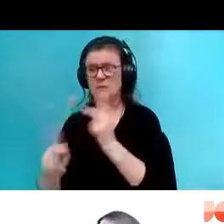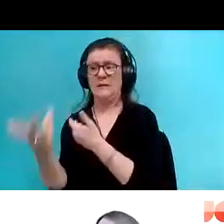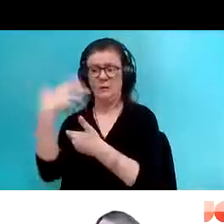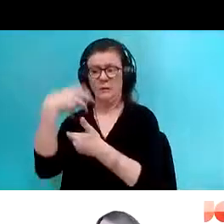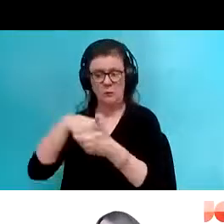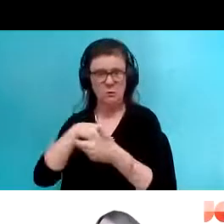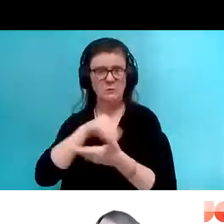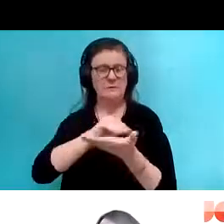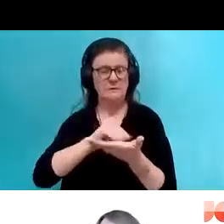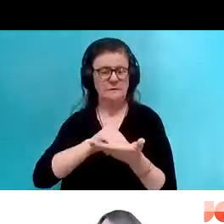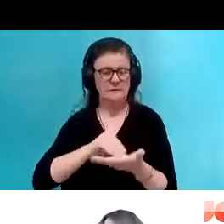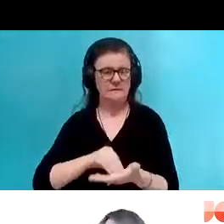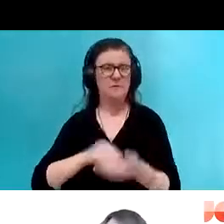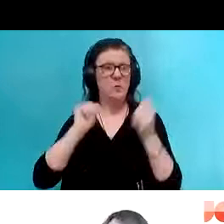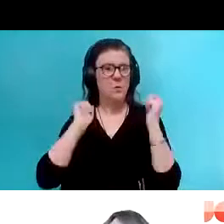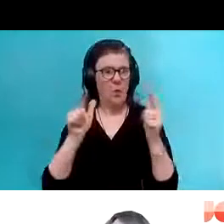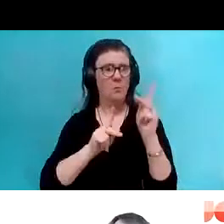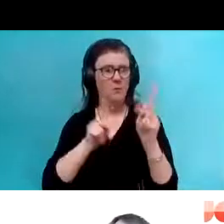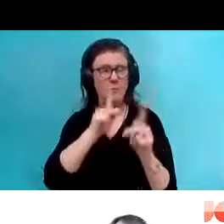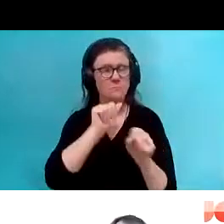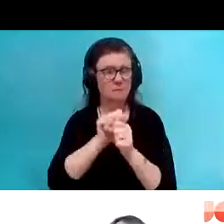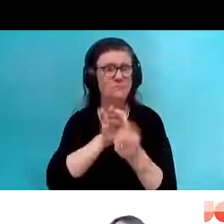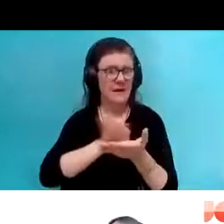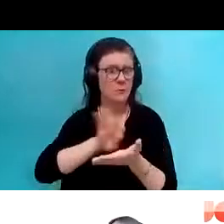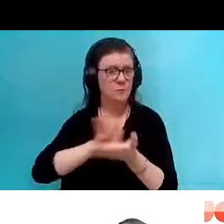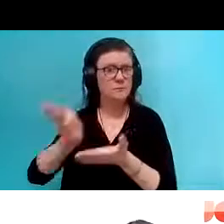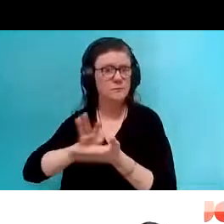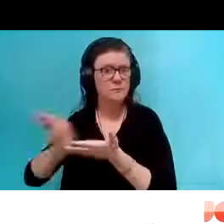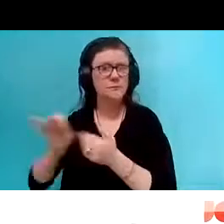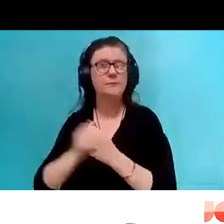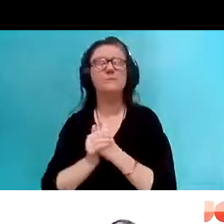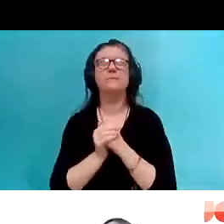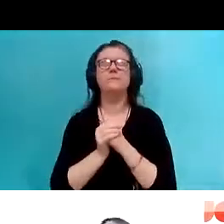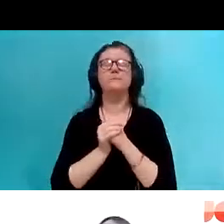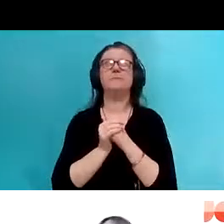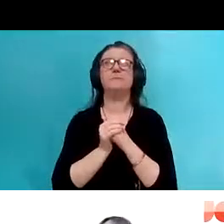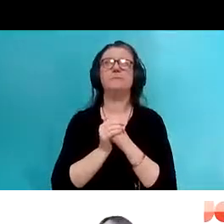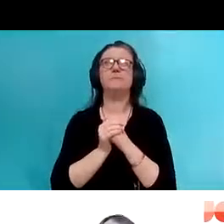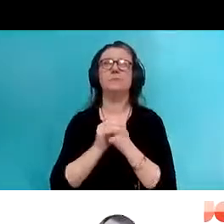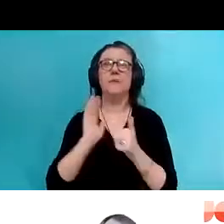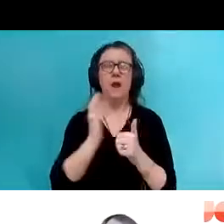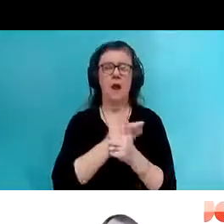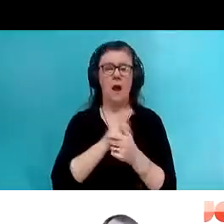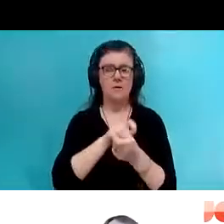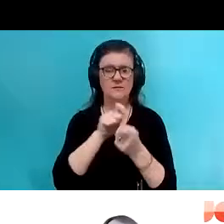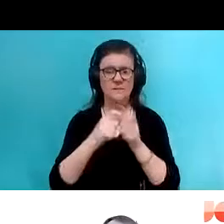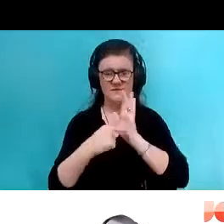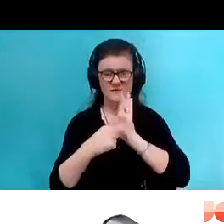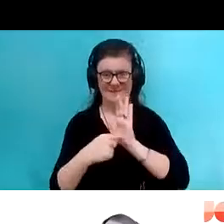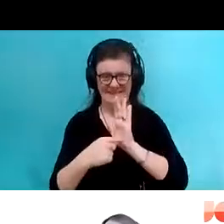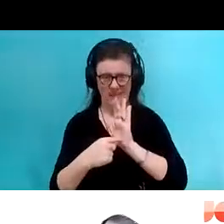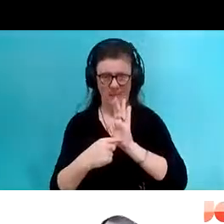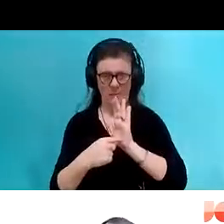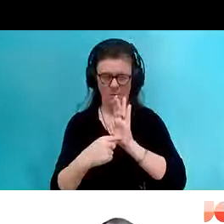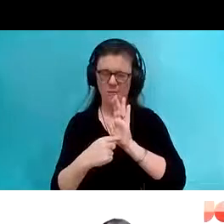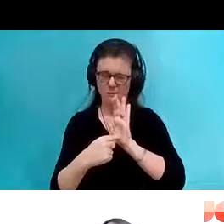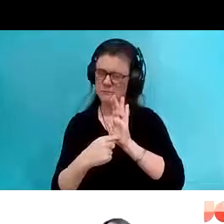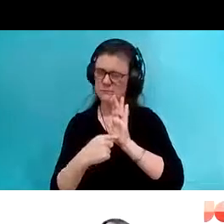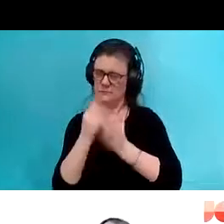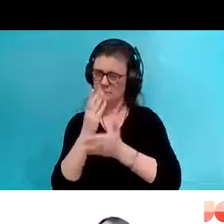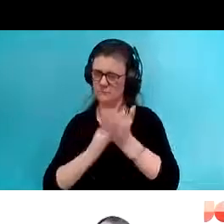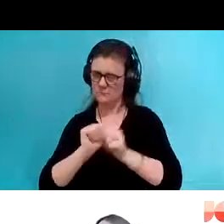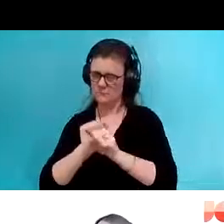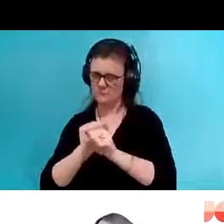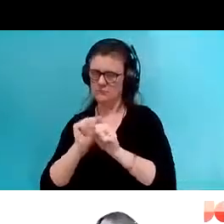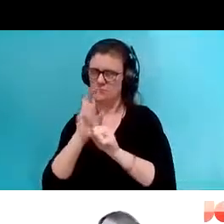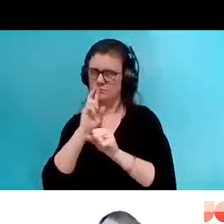that everyone counts and is counted. So before I look at our specific example, where we've done some work to